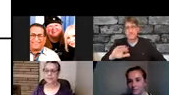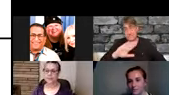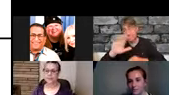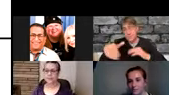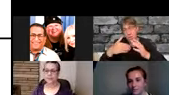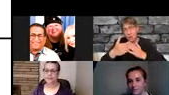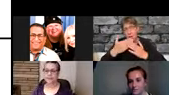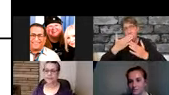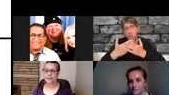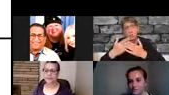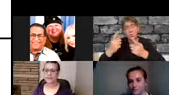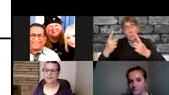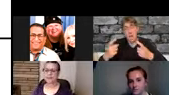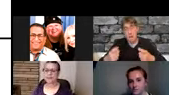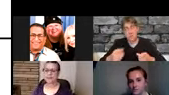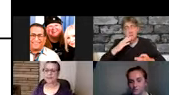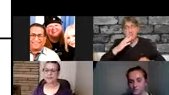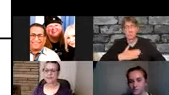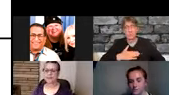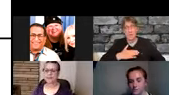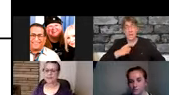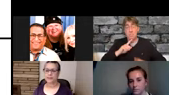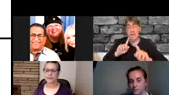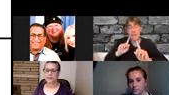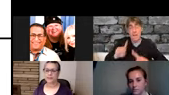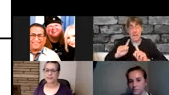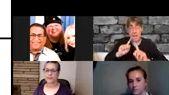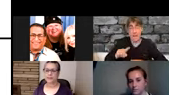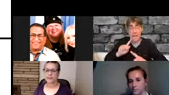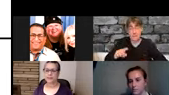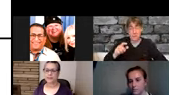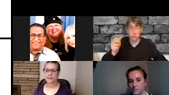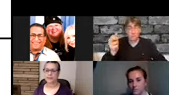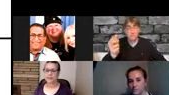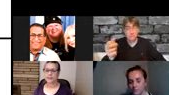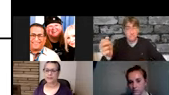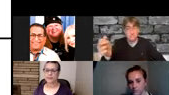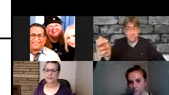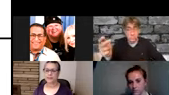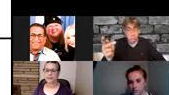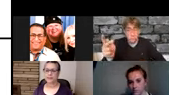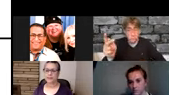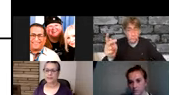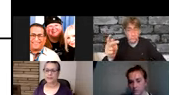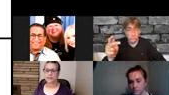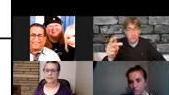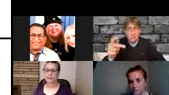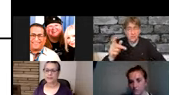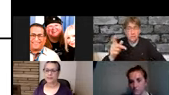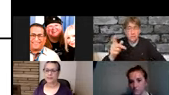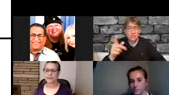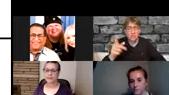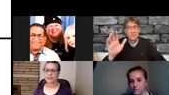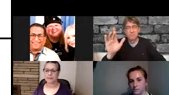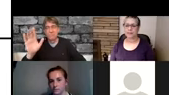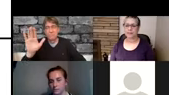I can answer a few of them for you. There is absolutely, to your question, it's a complete overhaul.